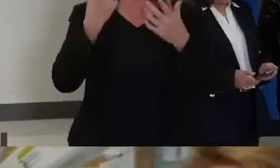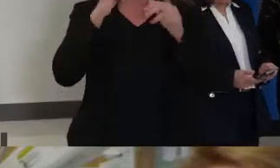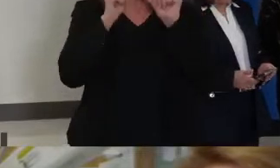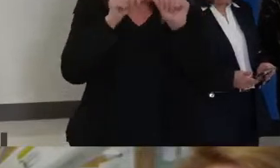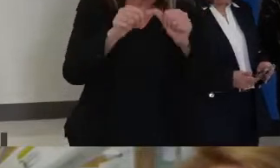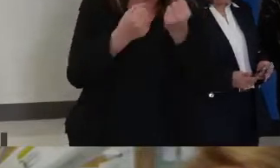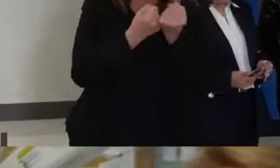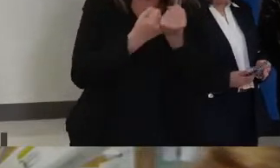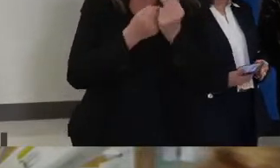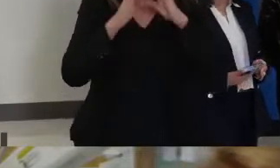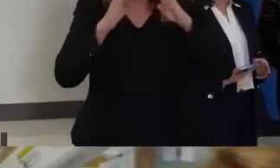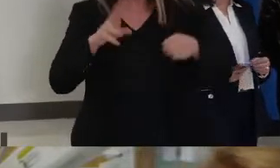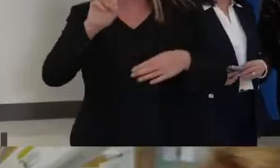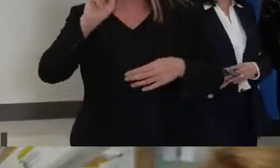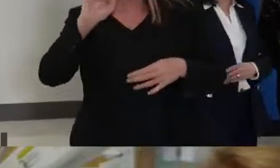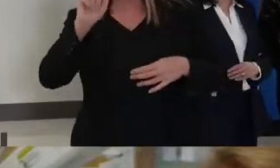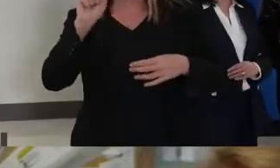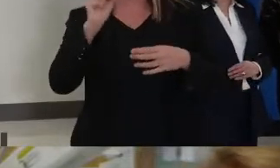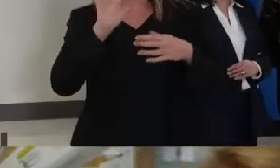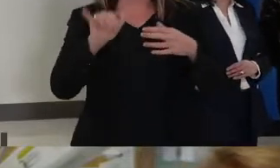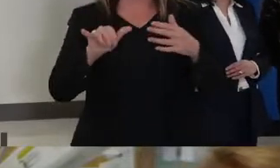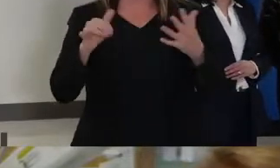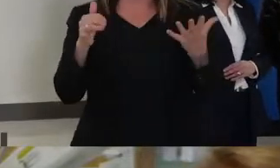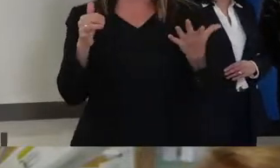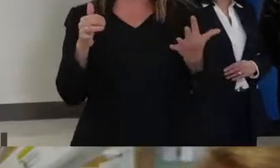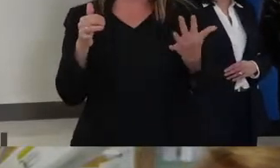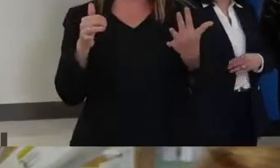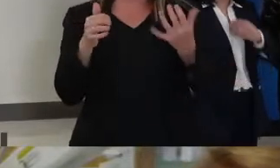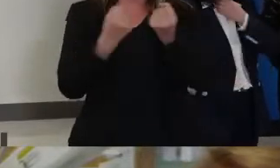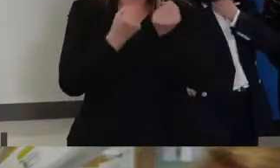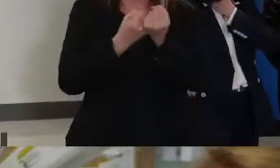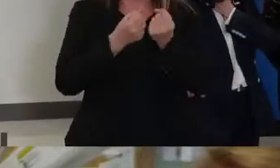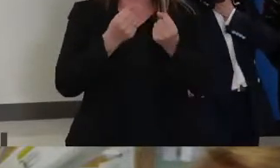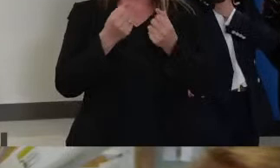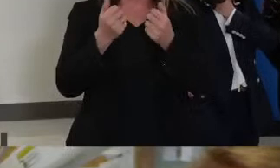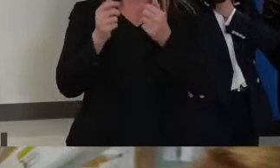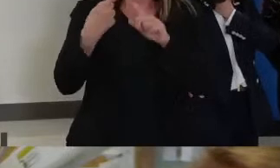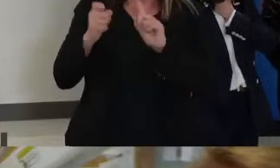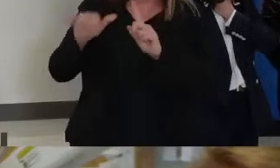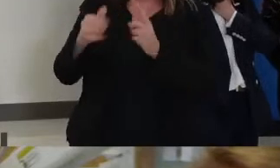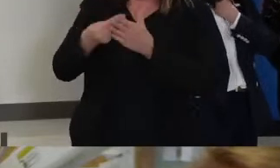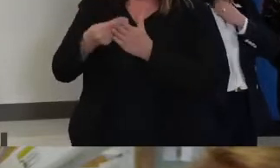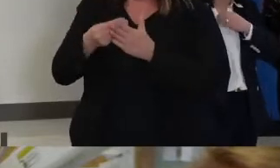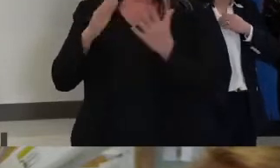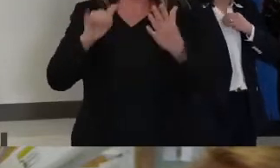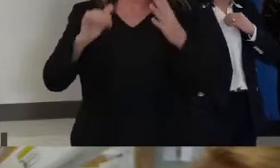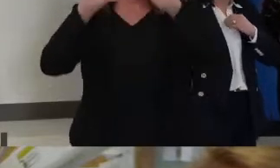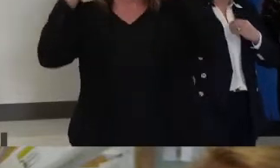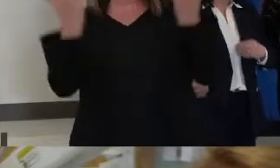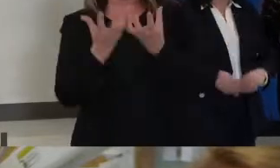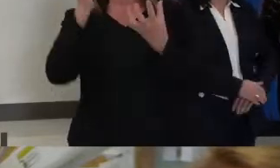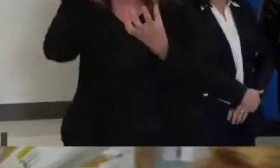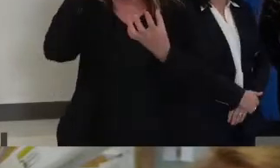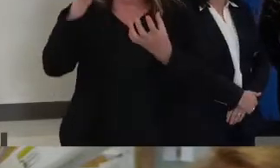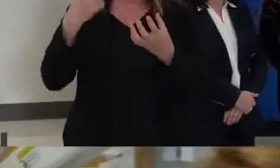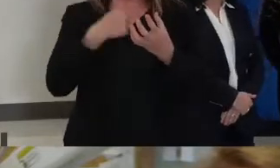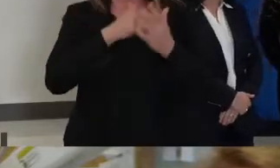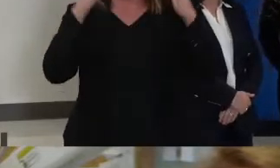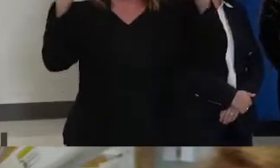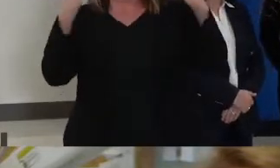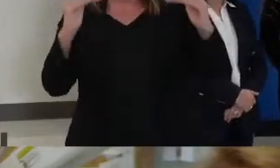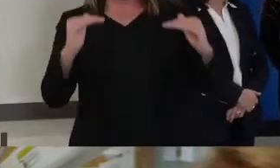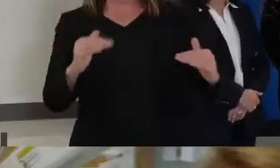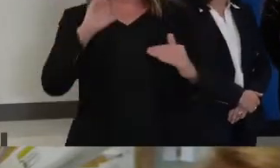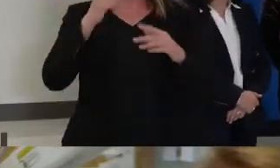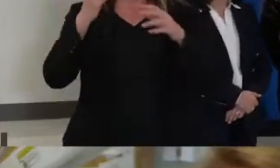permanent supportive housing units that are supported through these dollars. So the whole concept is we step down. It's a very clinical